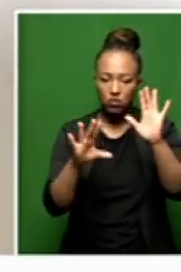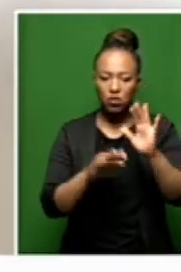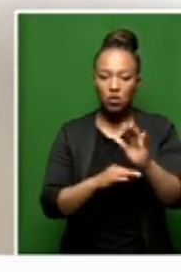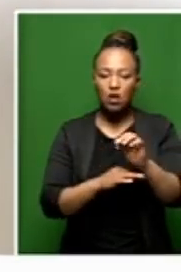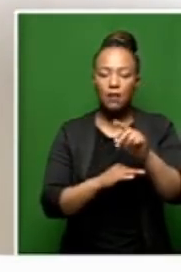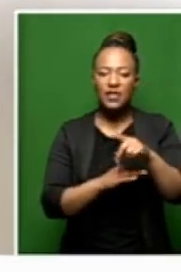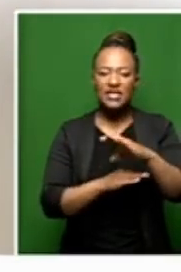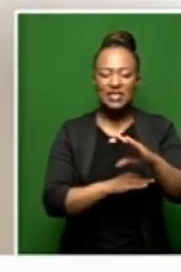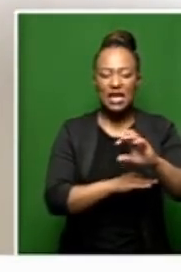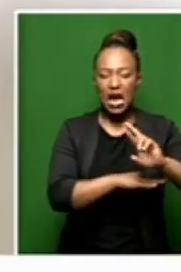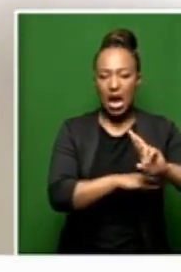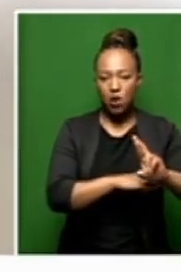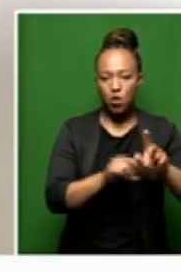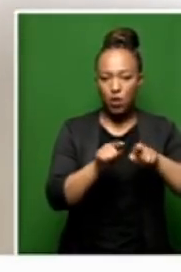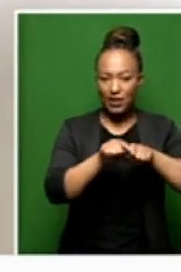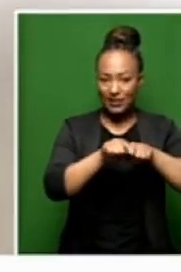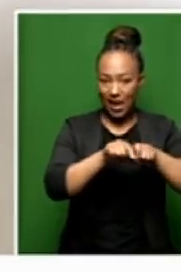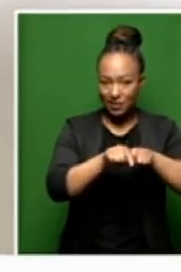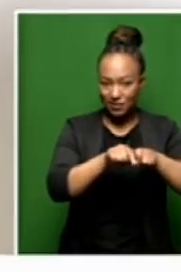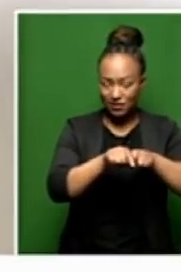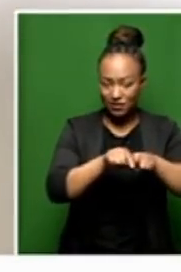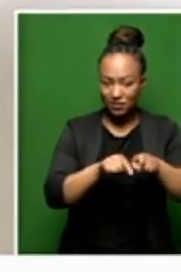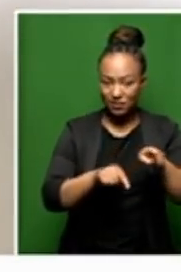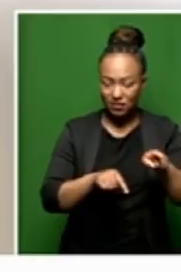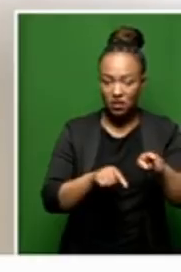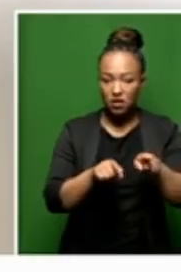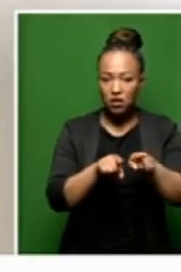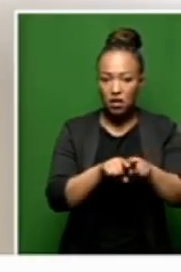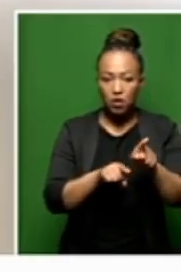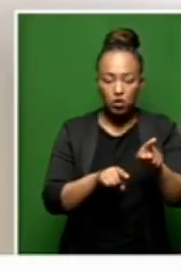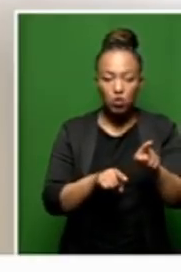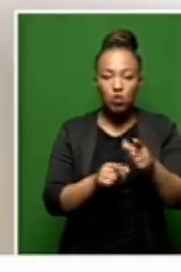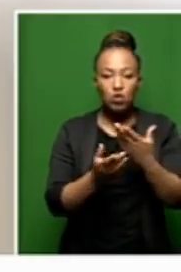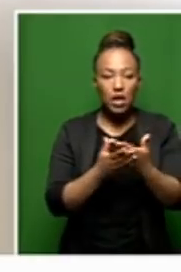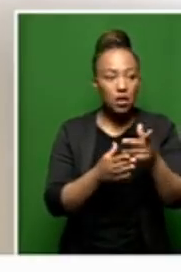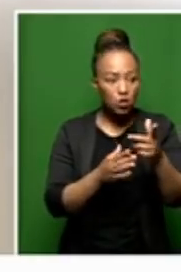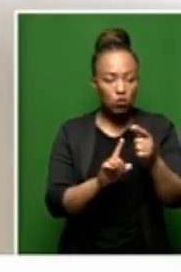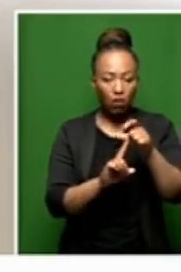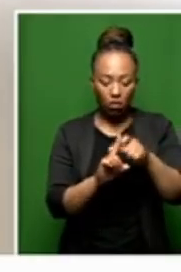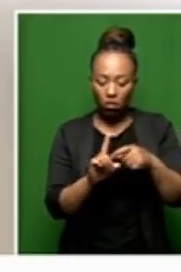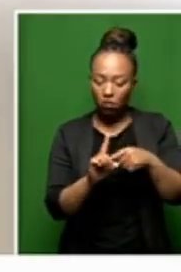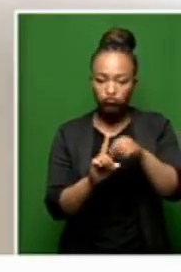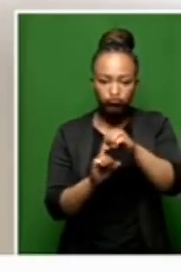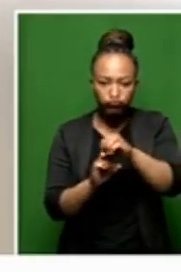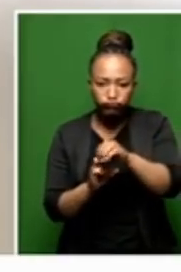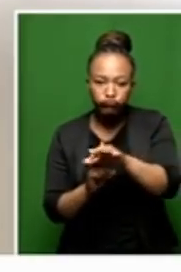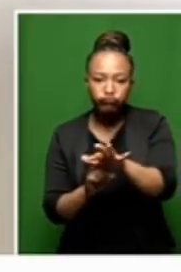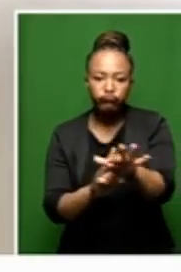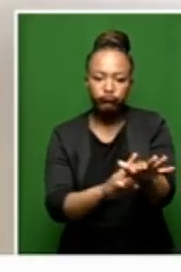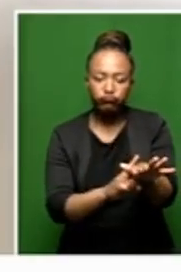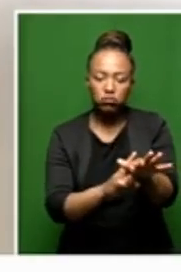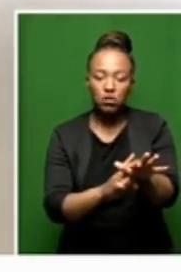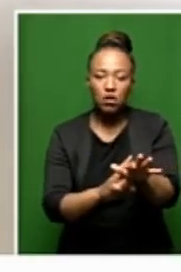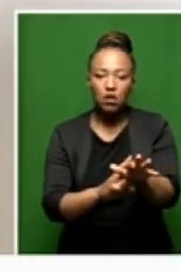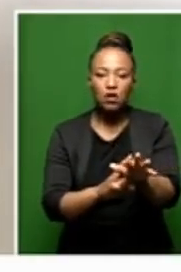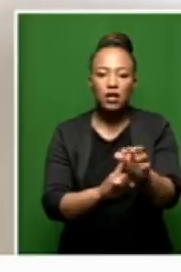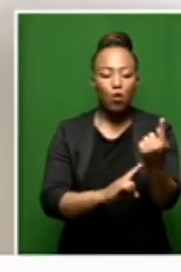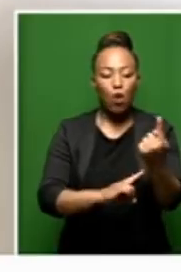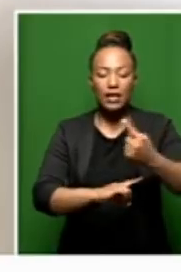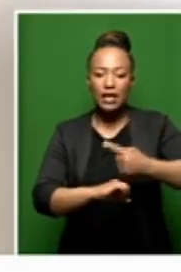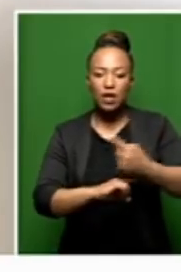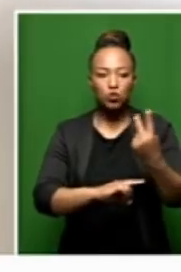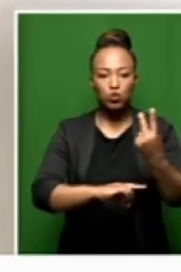PCR test, as well as you becoming able to spread the virus, will only start about a day or two before